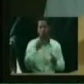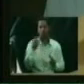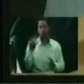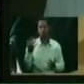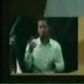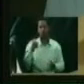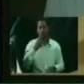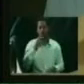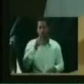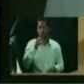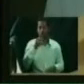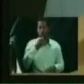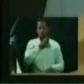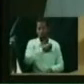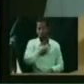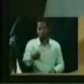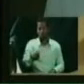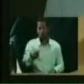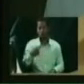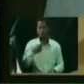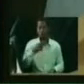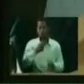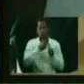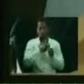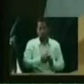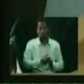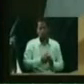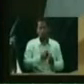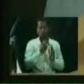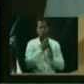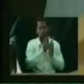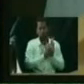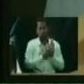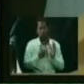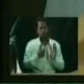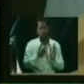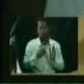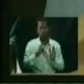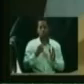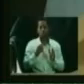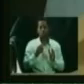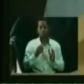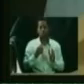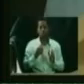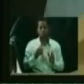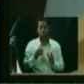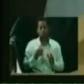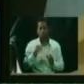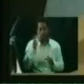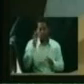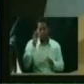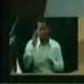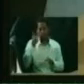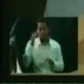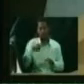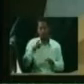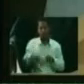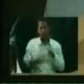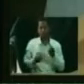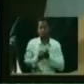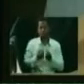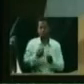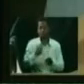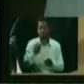here, let's follow what we're supposed to be doing. And that's my comment, and that's why I can't support it either. Commissioner